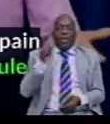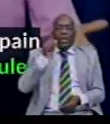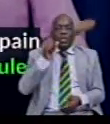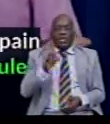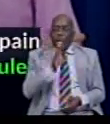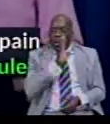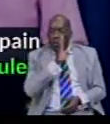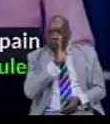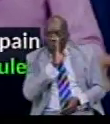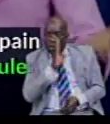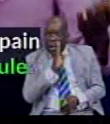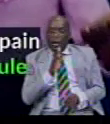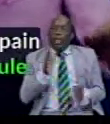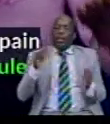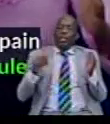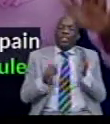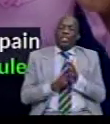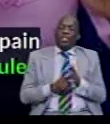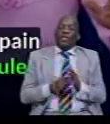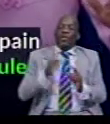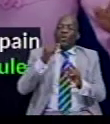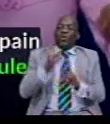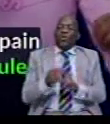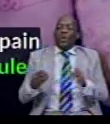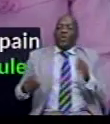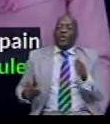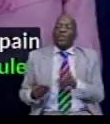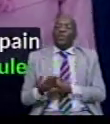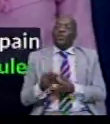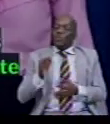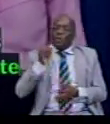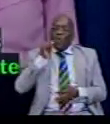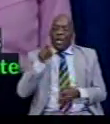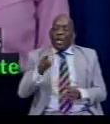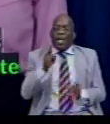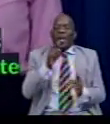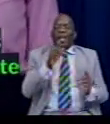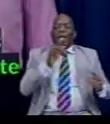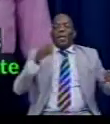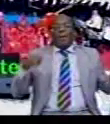whispered, "This was true, happened.